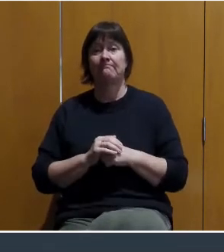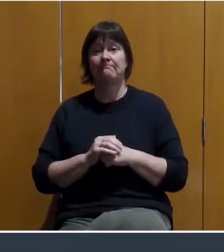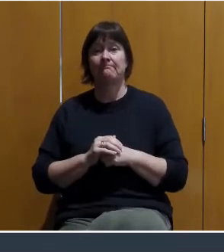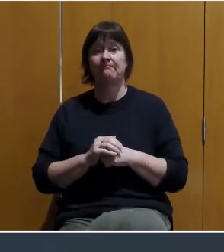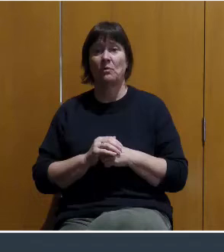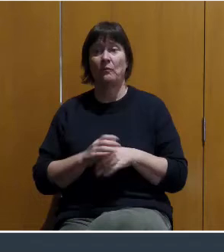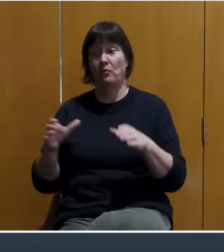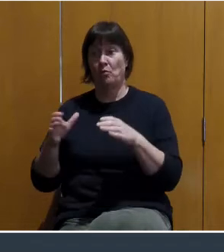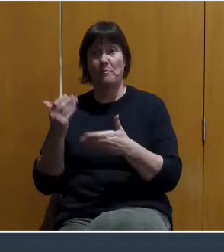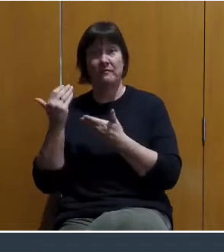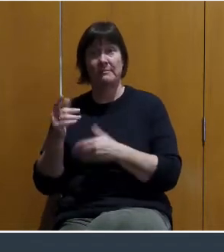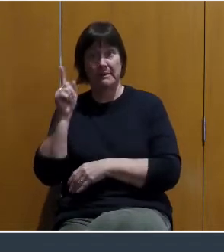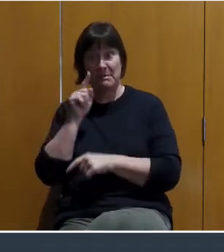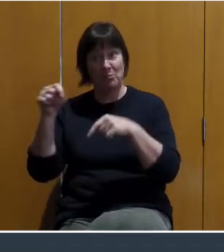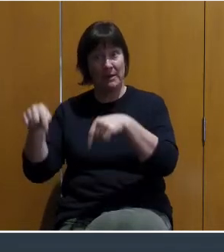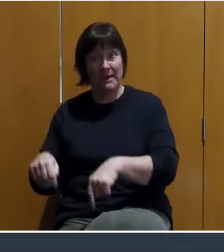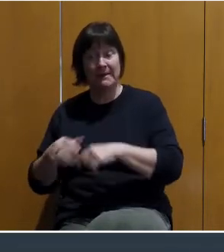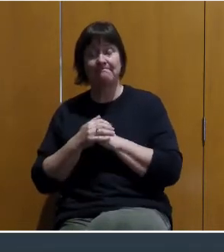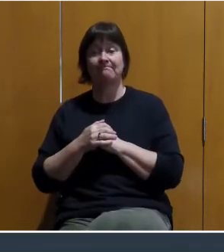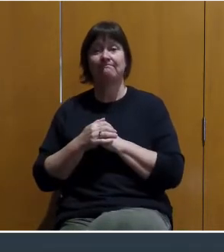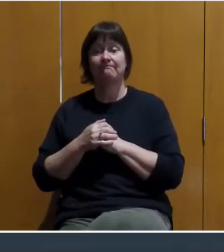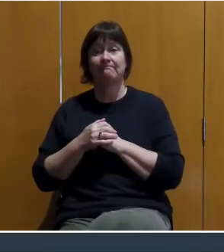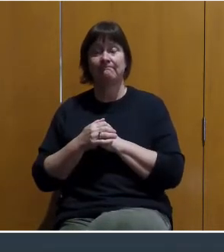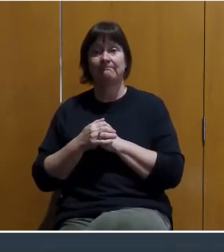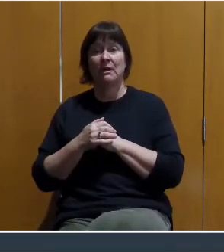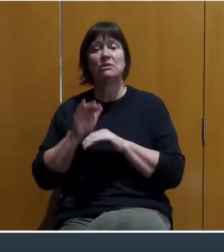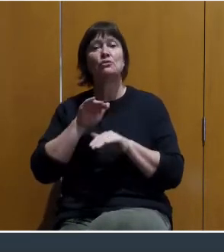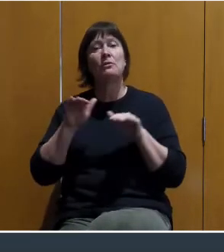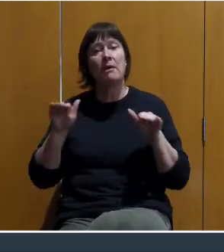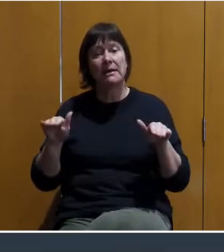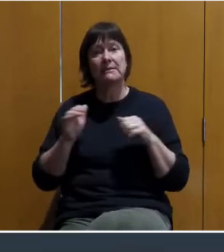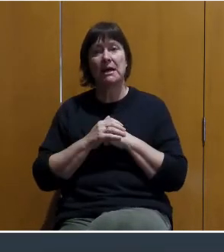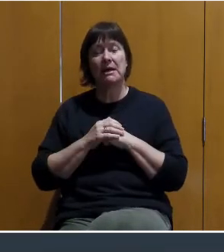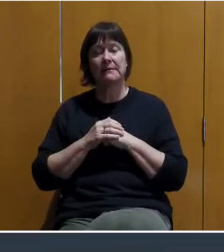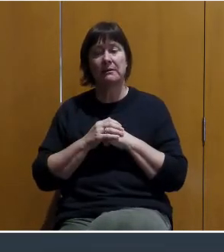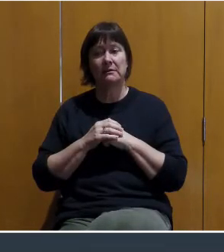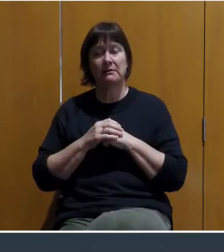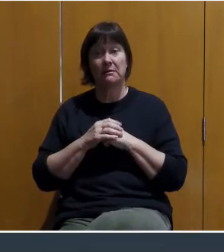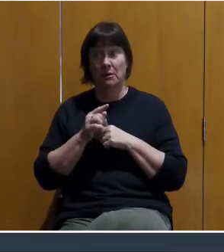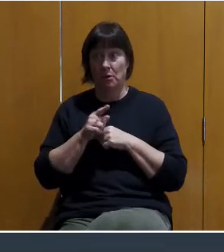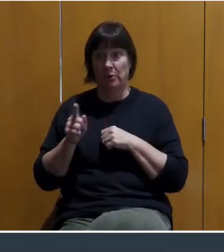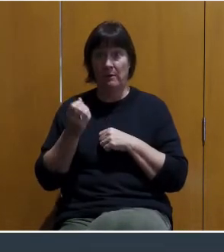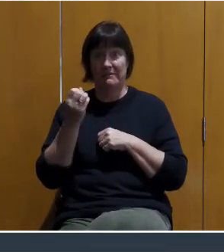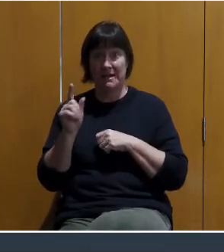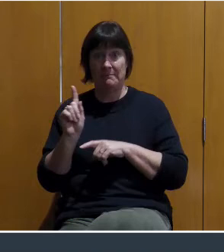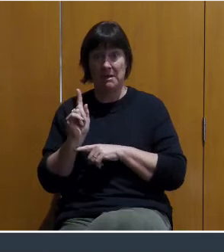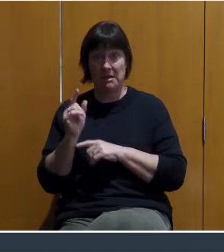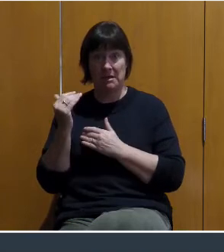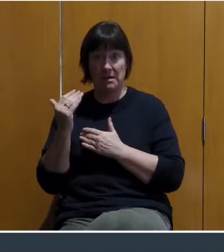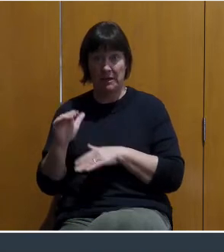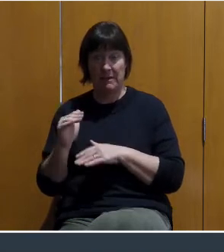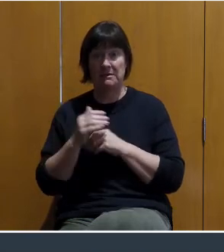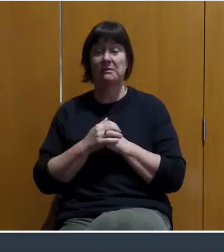of submitters here to speak to us. Just a reminder to submitters that you have 10 minutes to